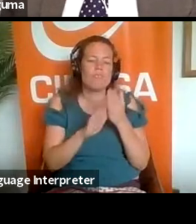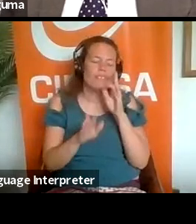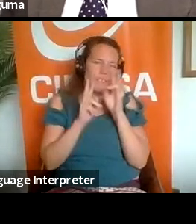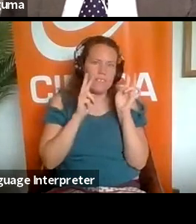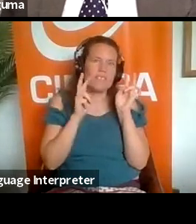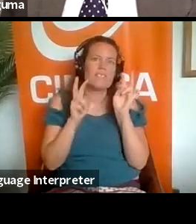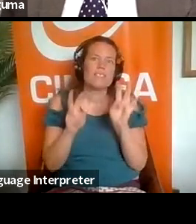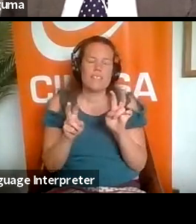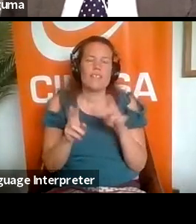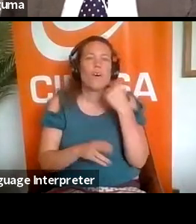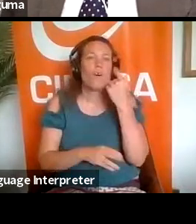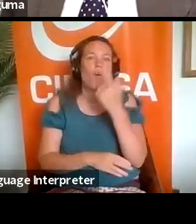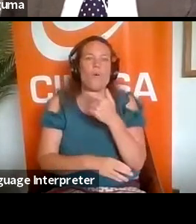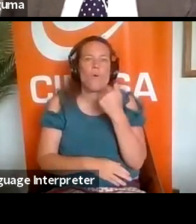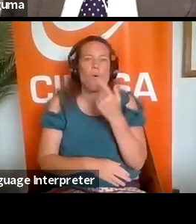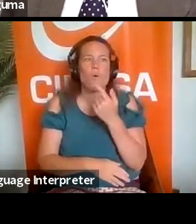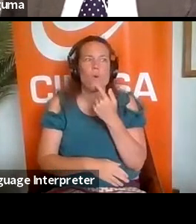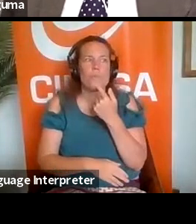whose